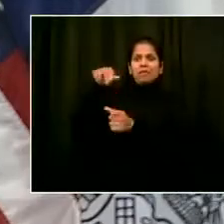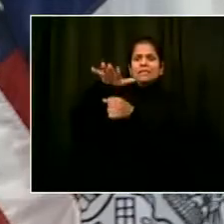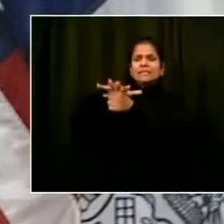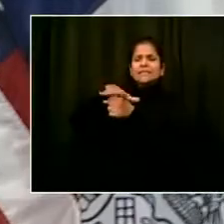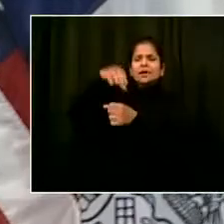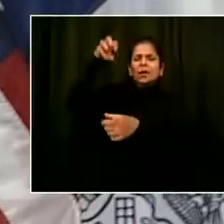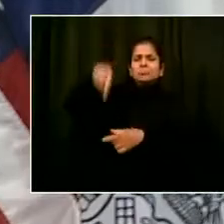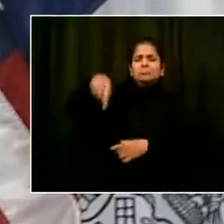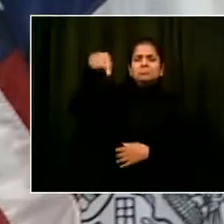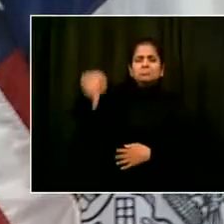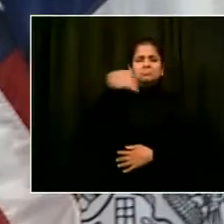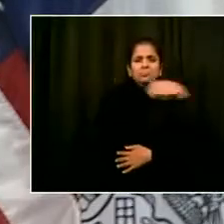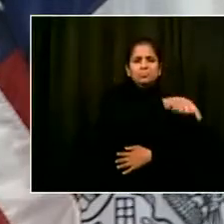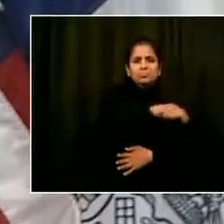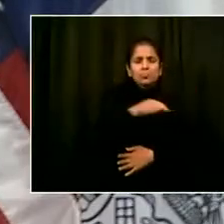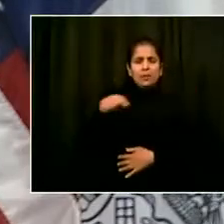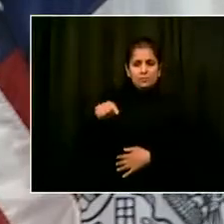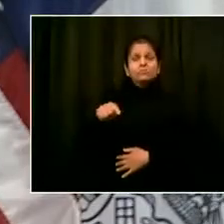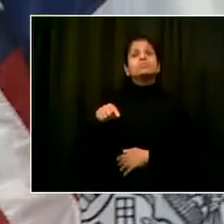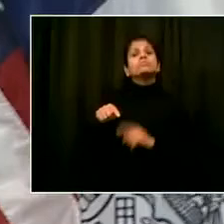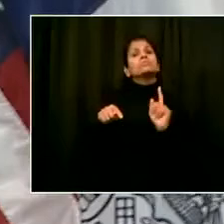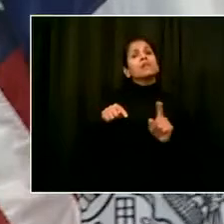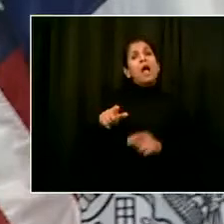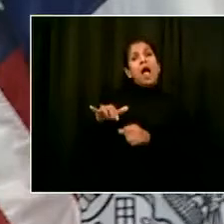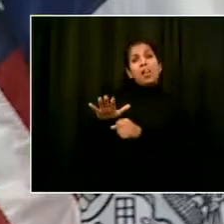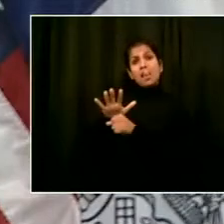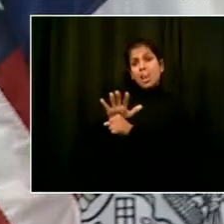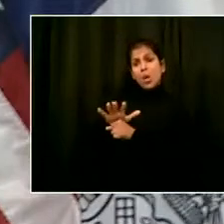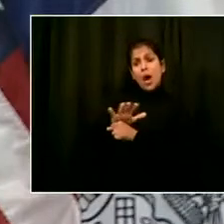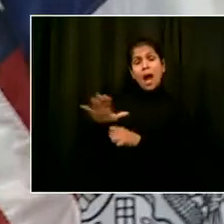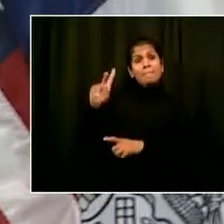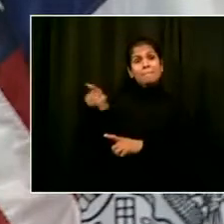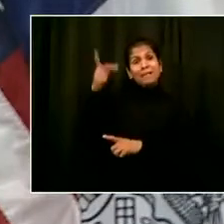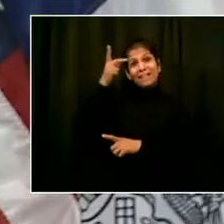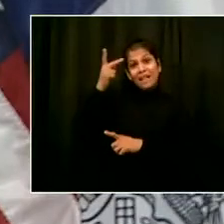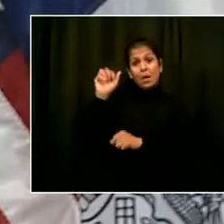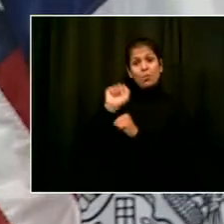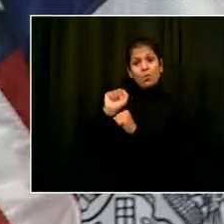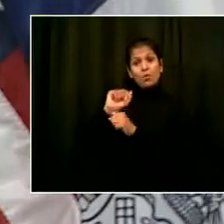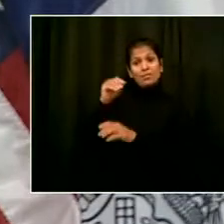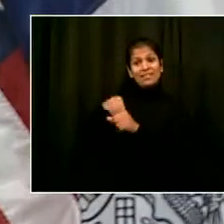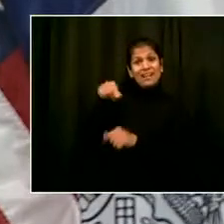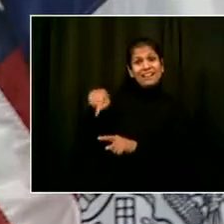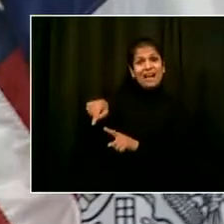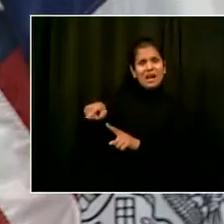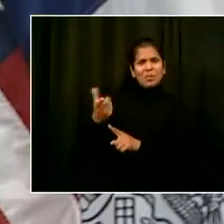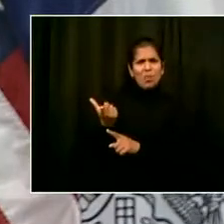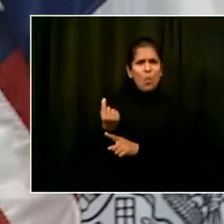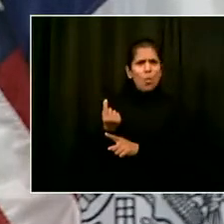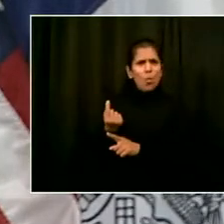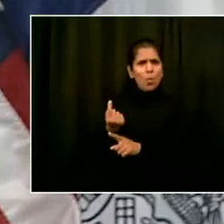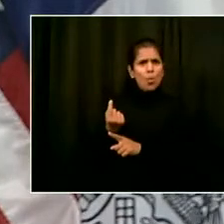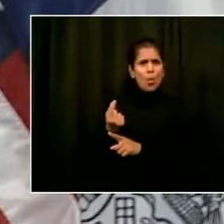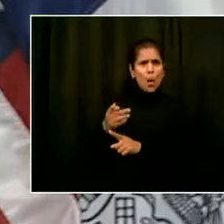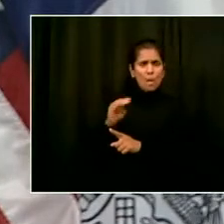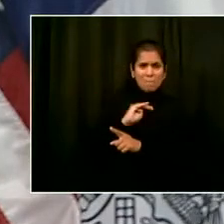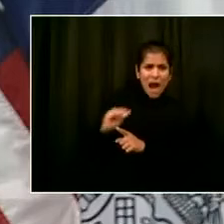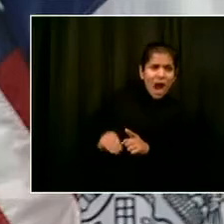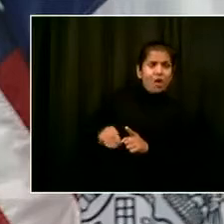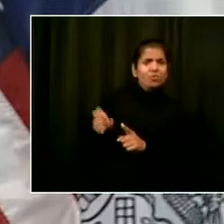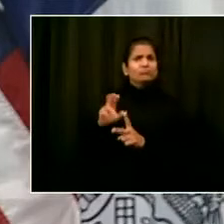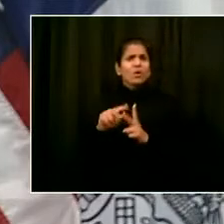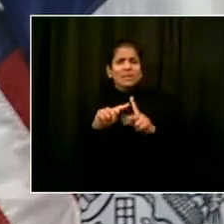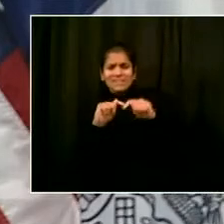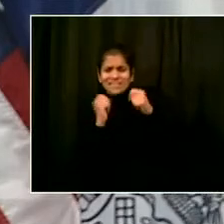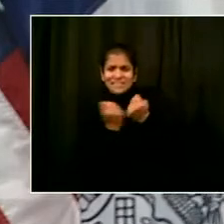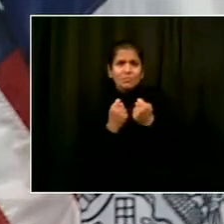point uh no data from officials with the contact tracers Department of Health on where cases are coming from I've also been